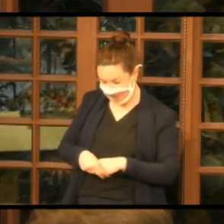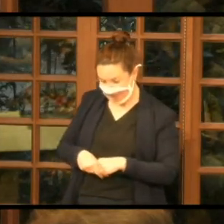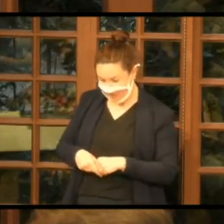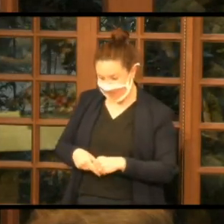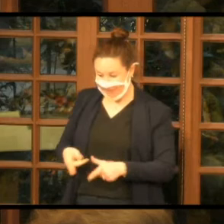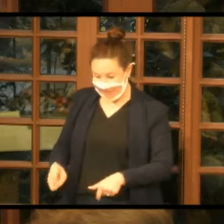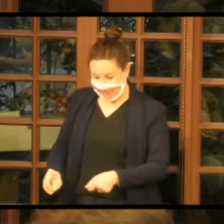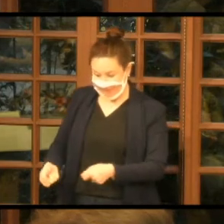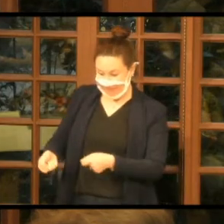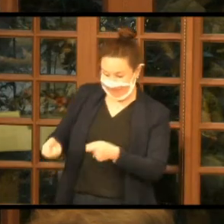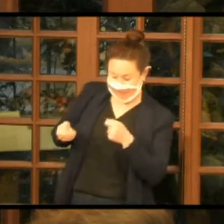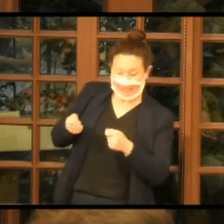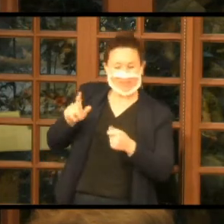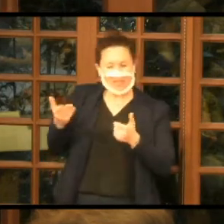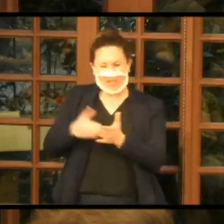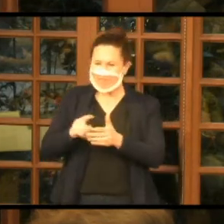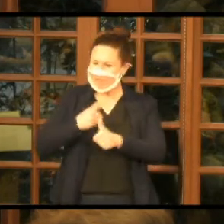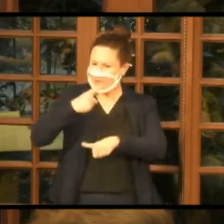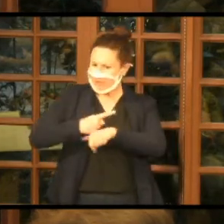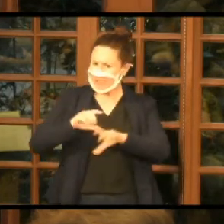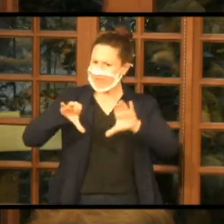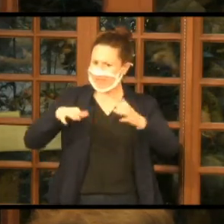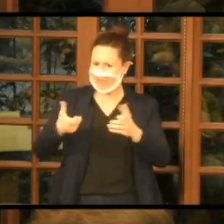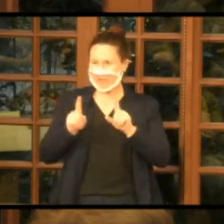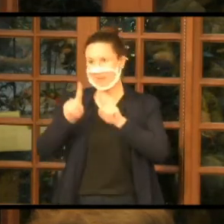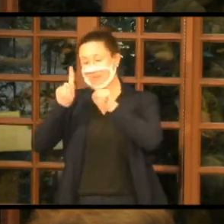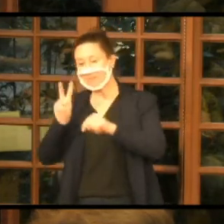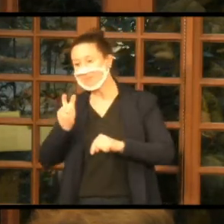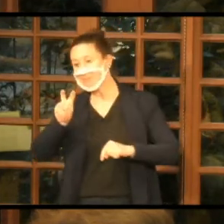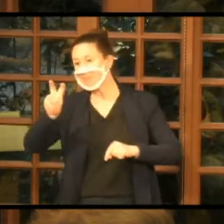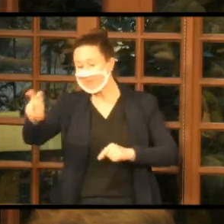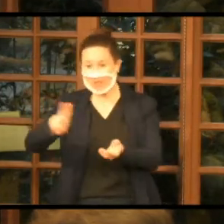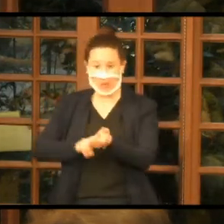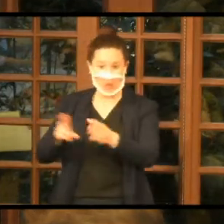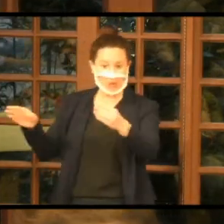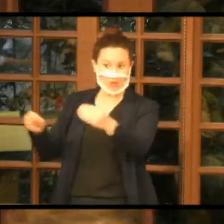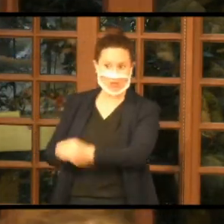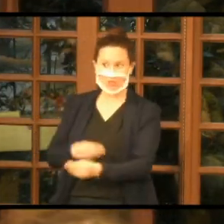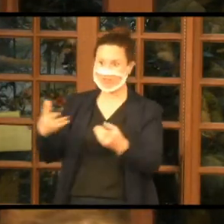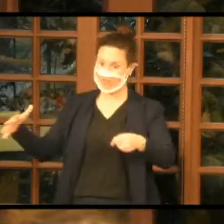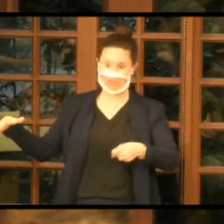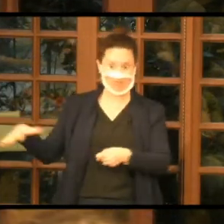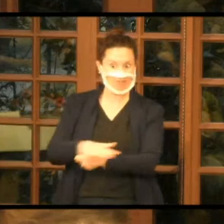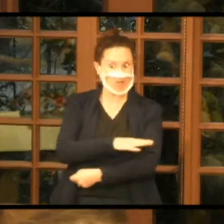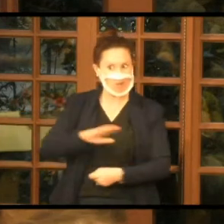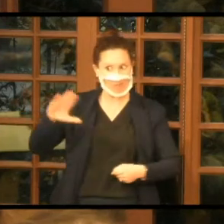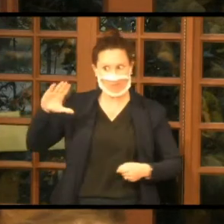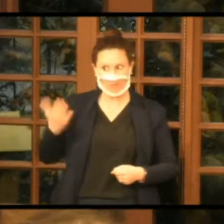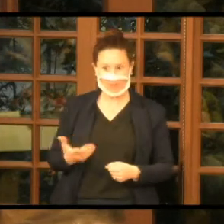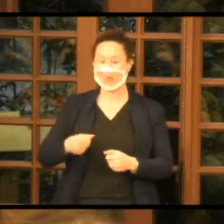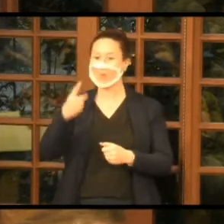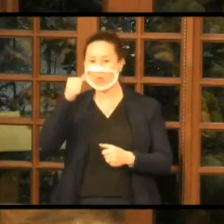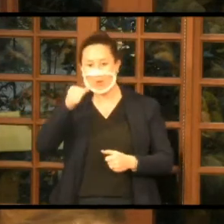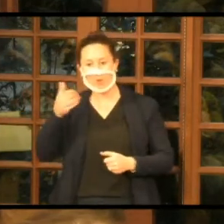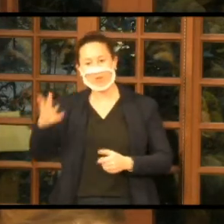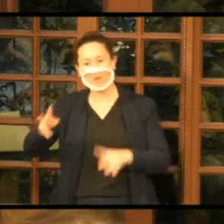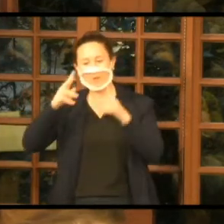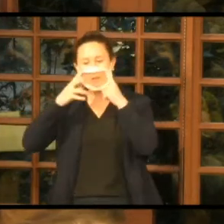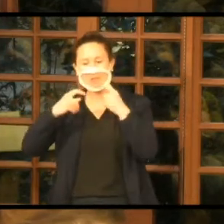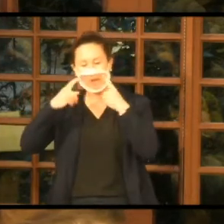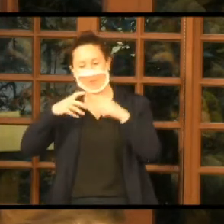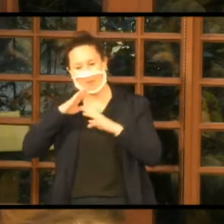Considering it was the first day of classes, the waiting room at the infirmary was surprisingly full of the infirm. At least one girl was sobbing